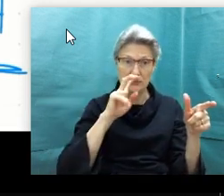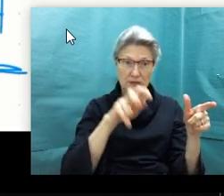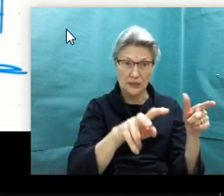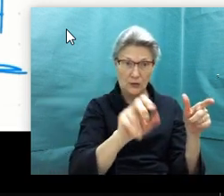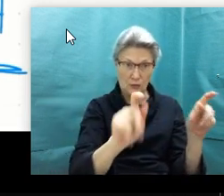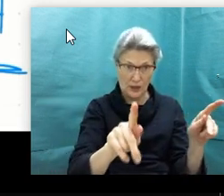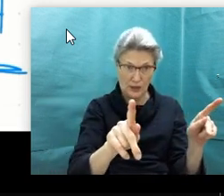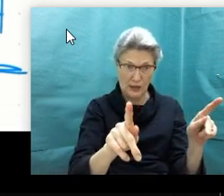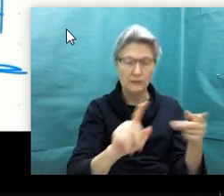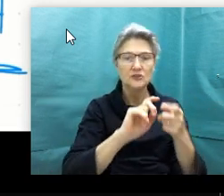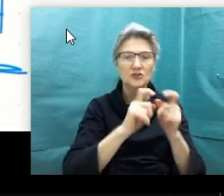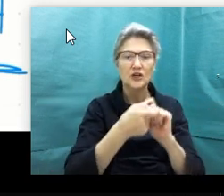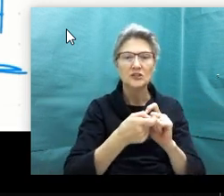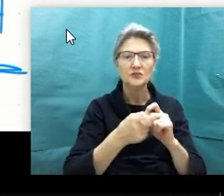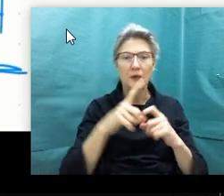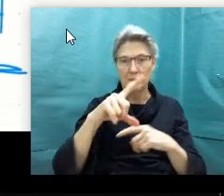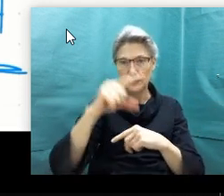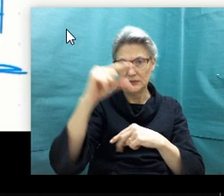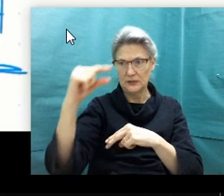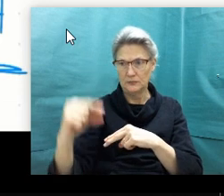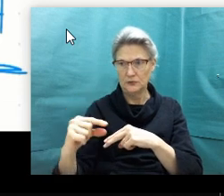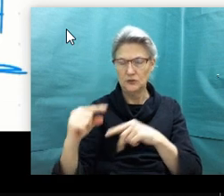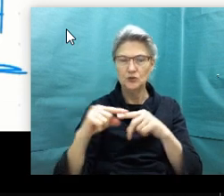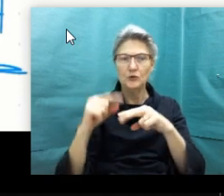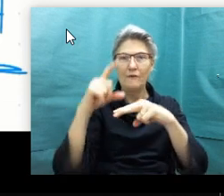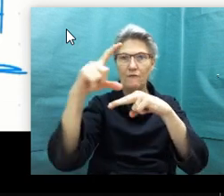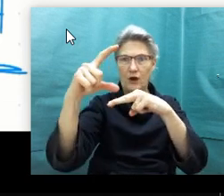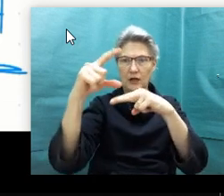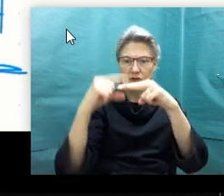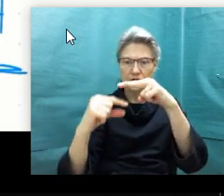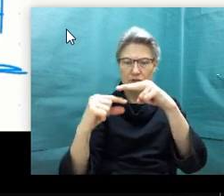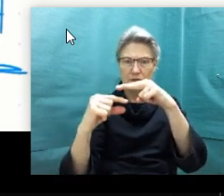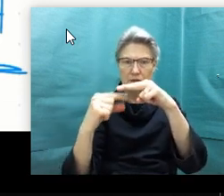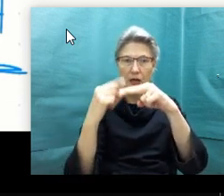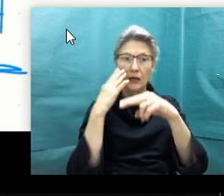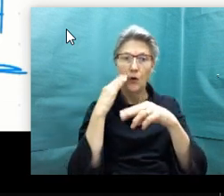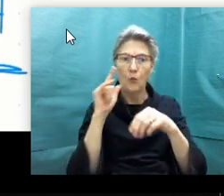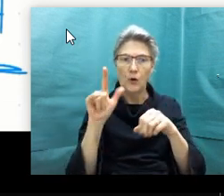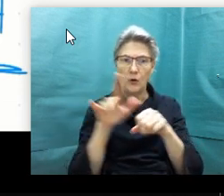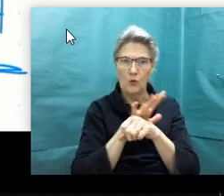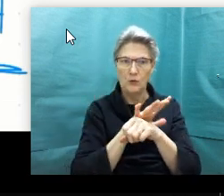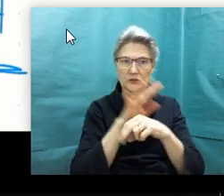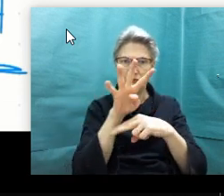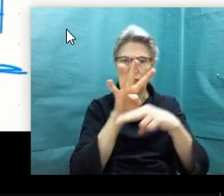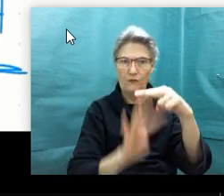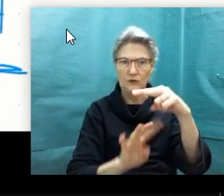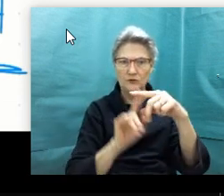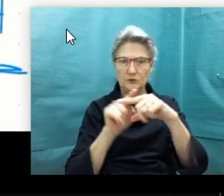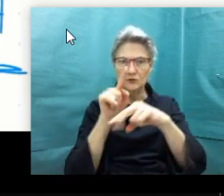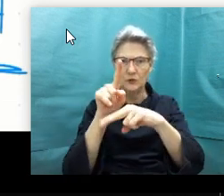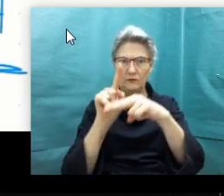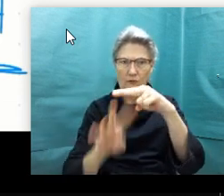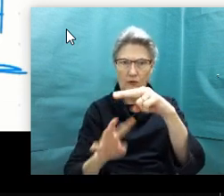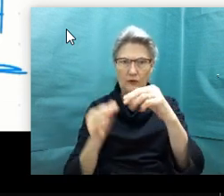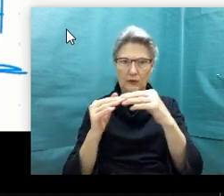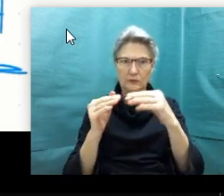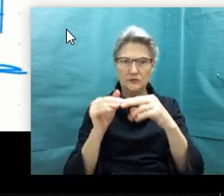my mixed number into a fraction. I'm gonna rename it as a fraction. So I know 1 whole is 4/4 plus 1/4